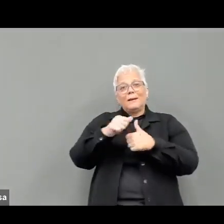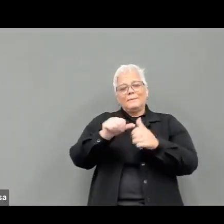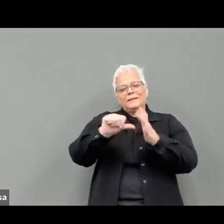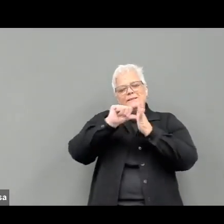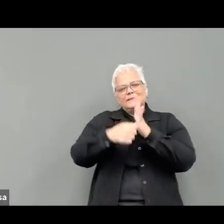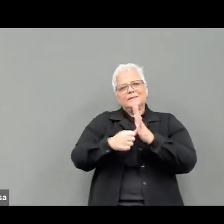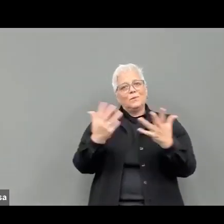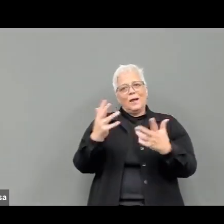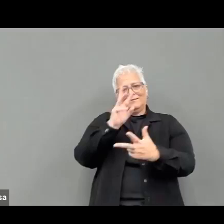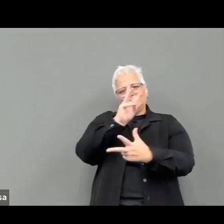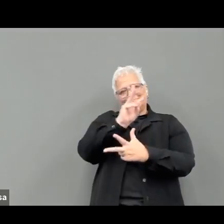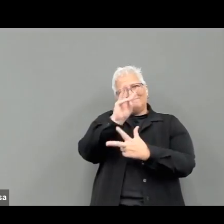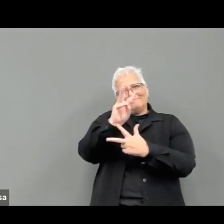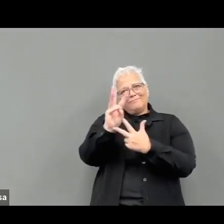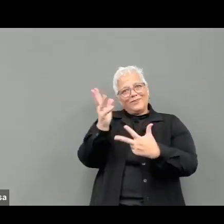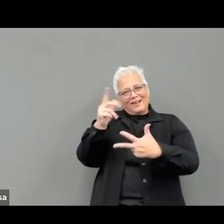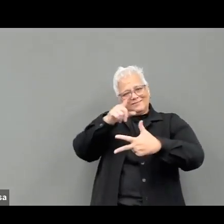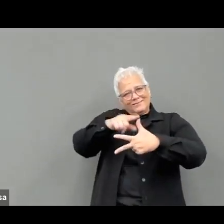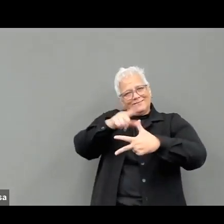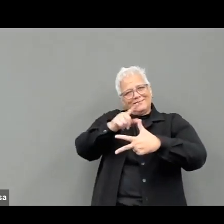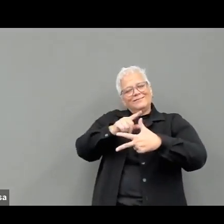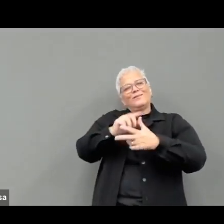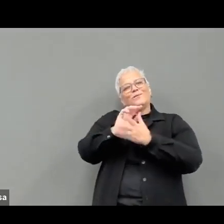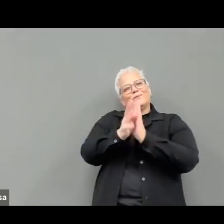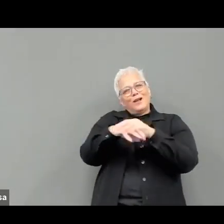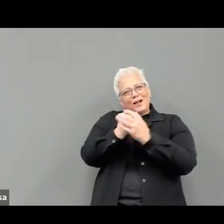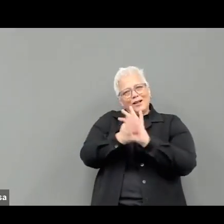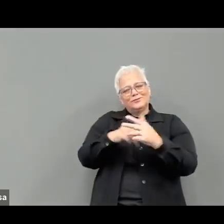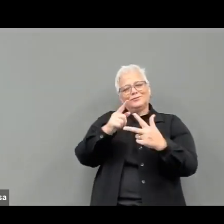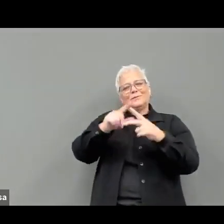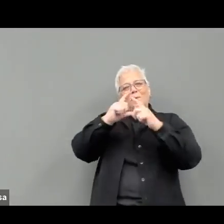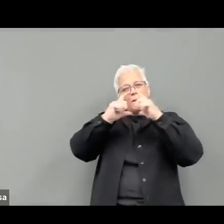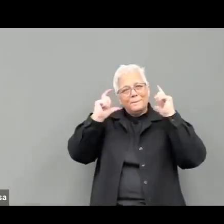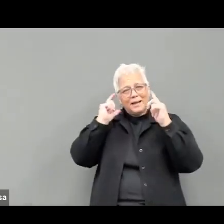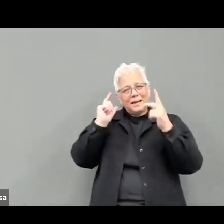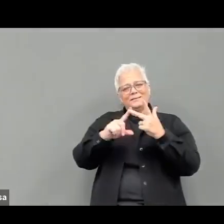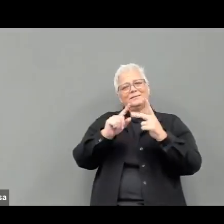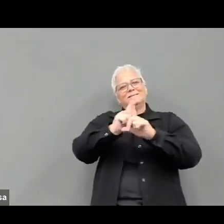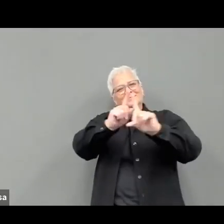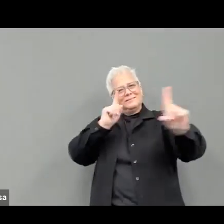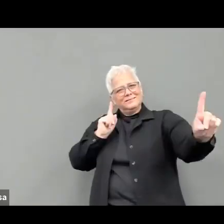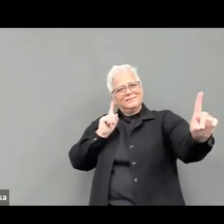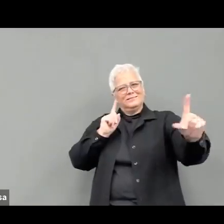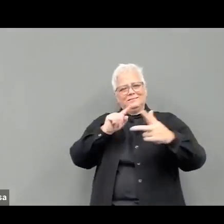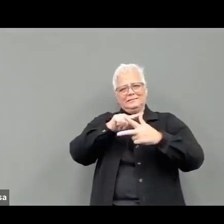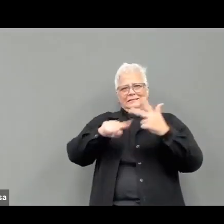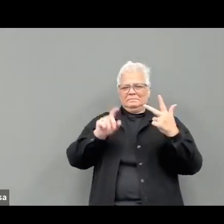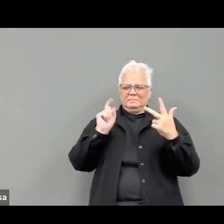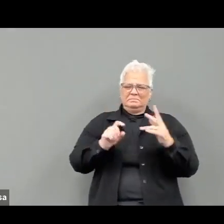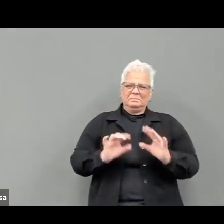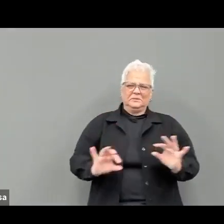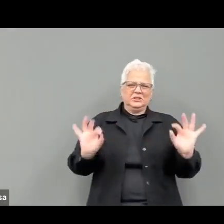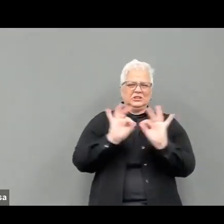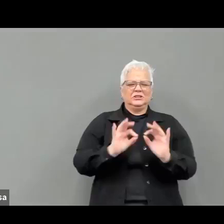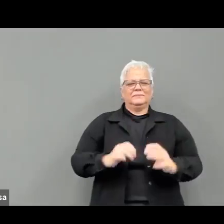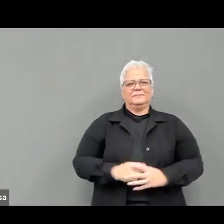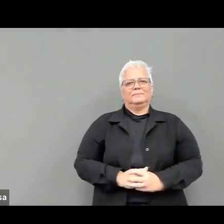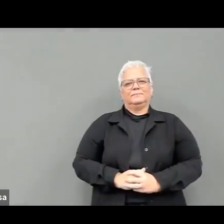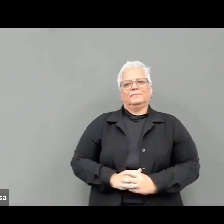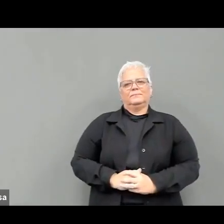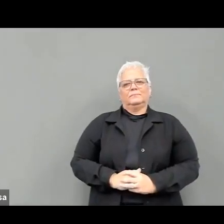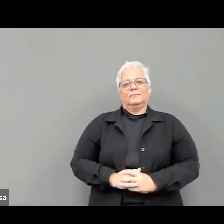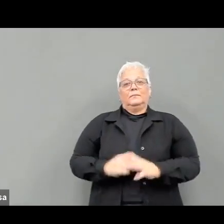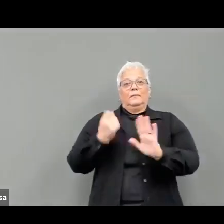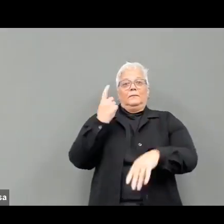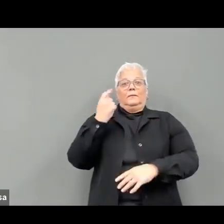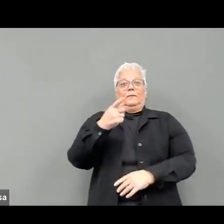hands, and watch your distance by remaining at least 6 feet from others. Outdoor is safer than indoor, as we all know, but crowds of people are still